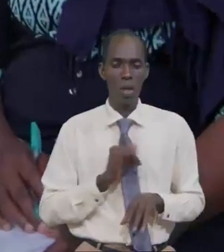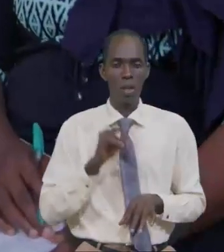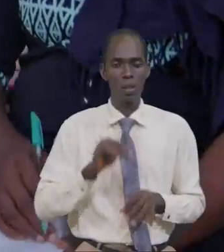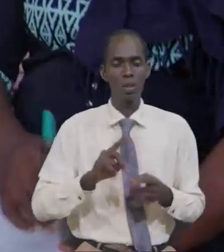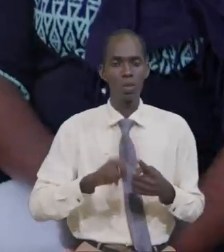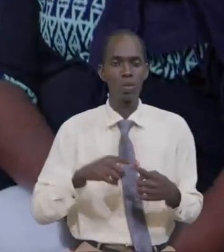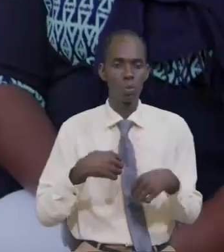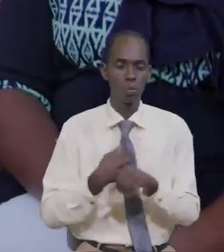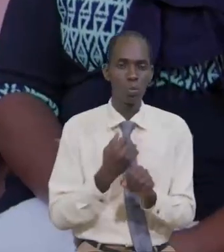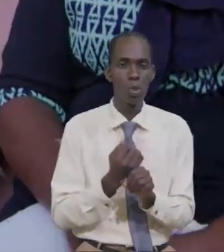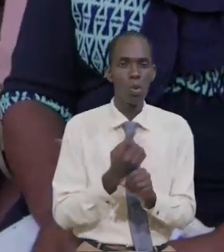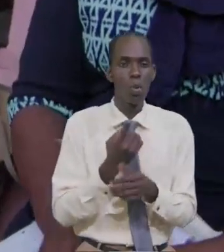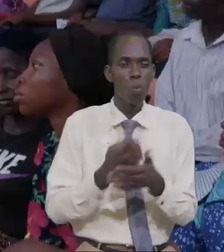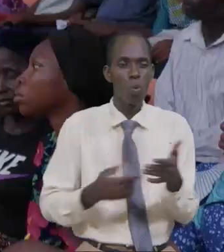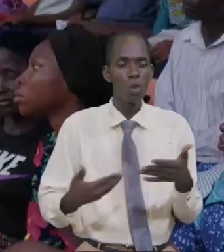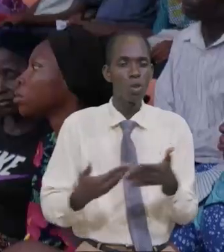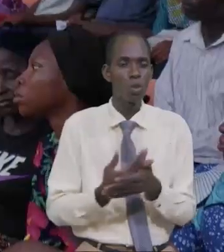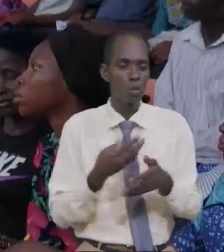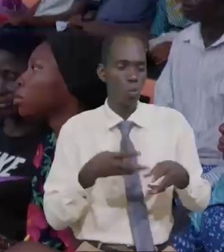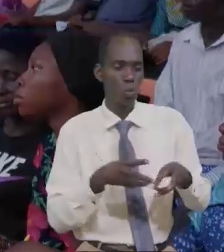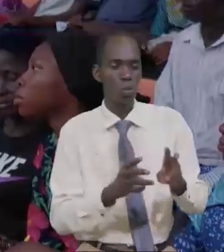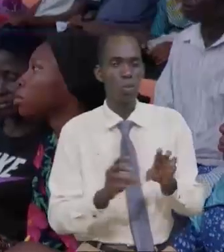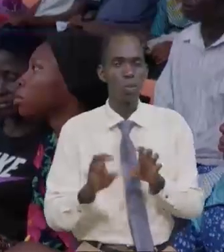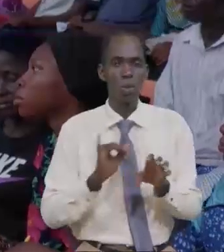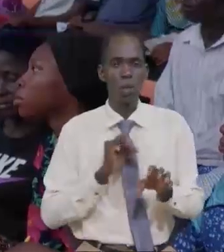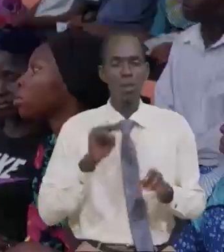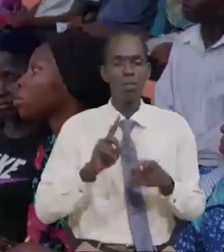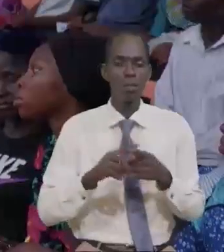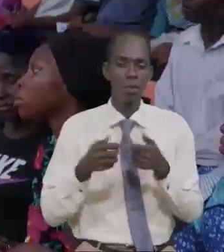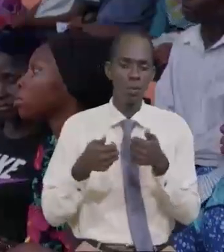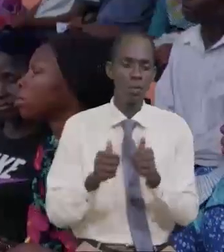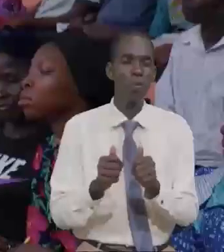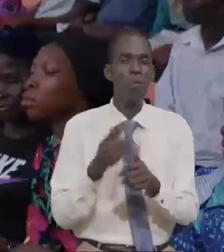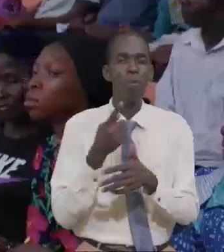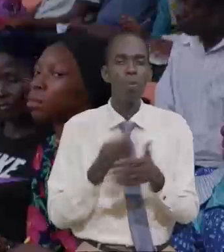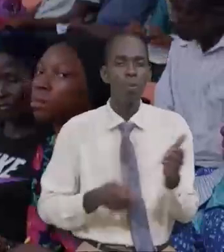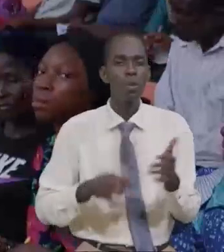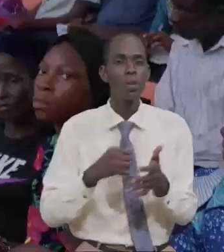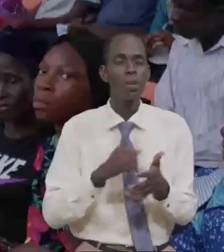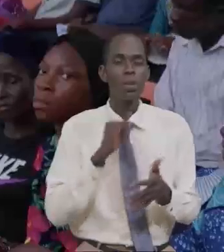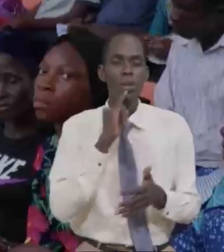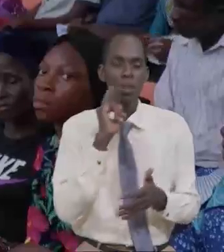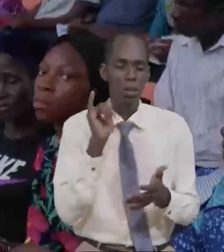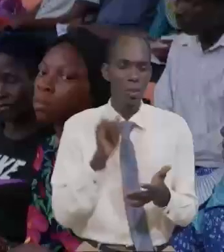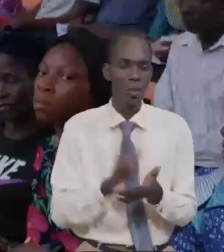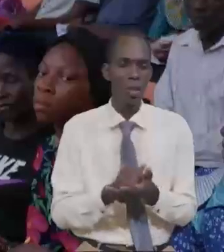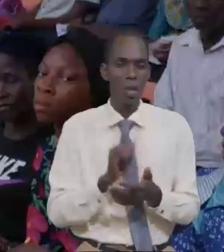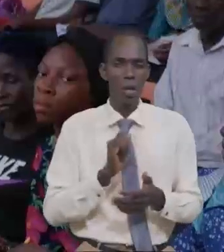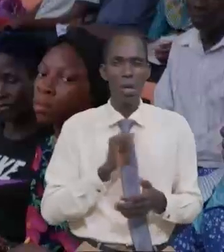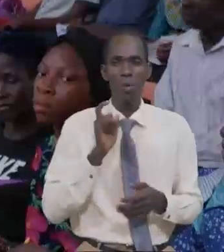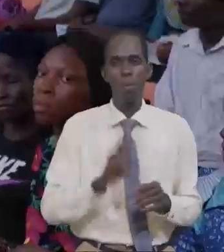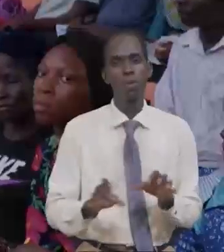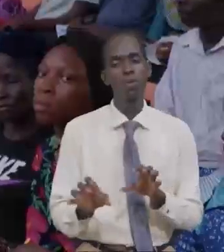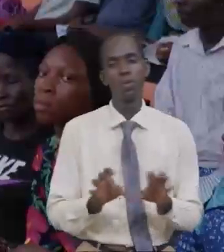I must do in line with what I have heard, so that what I've heard